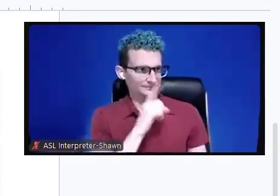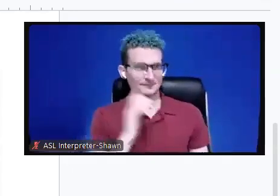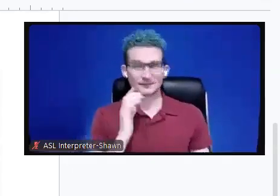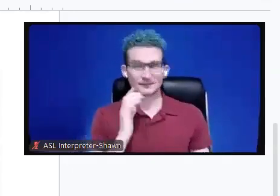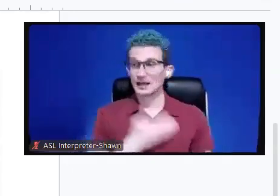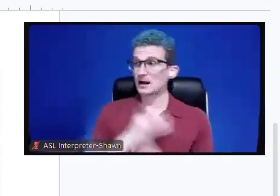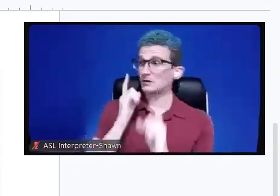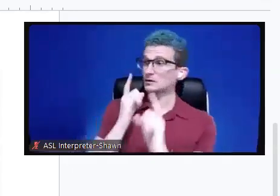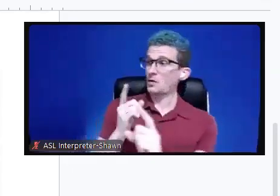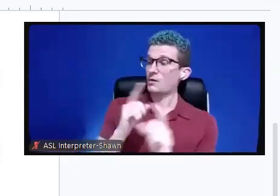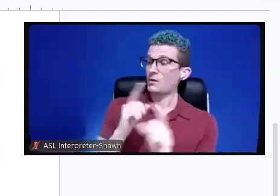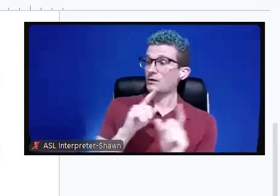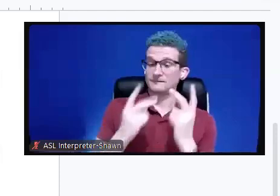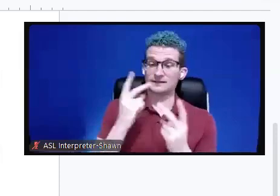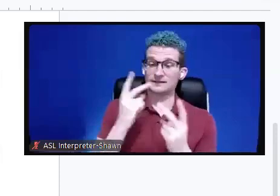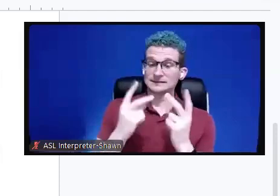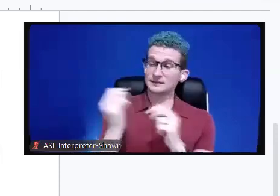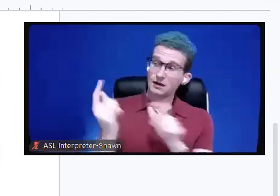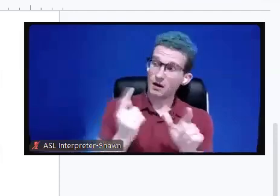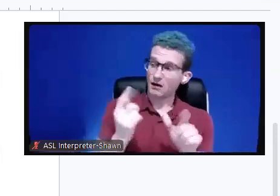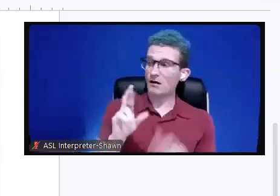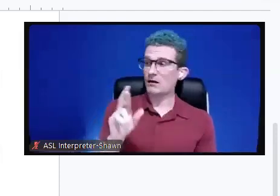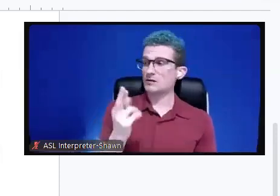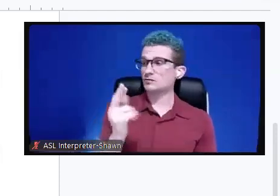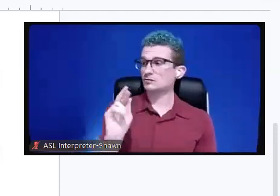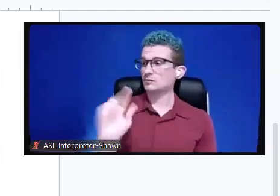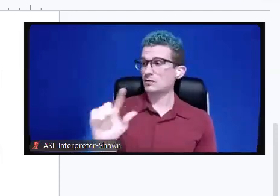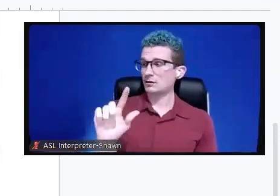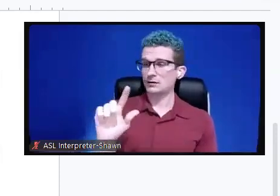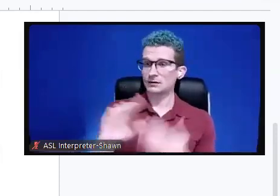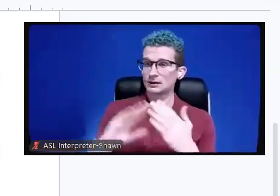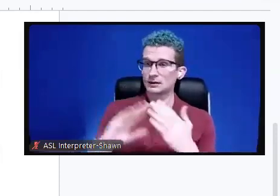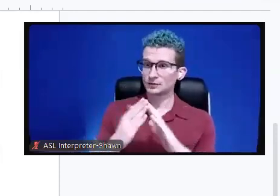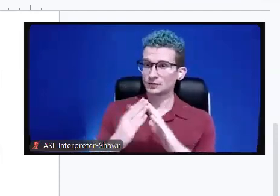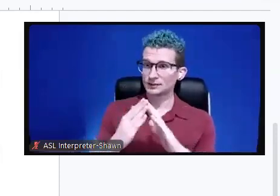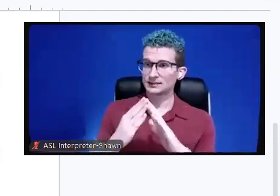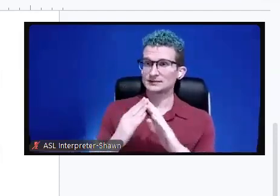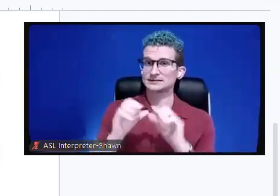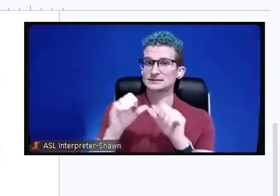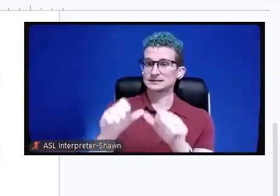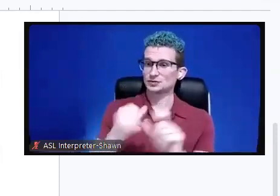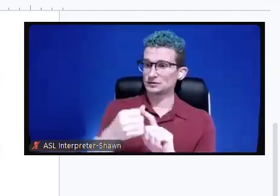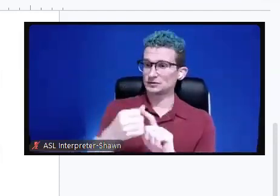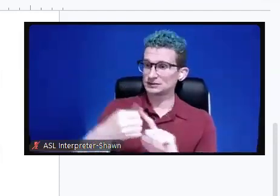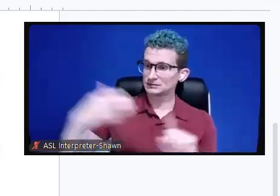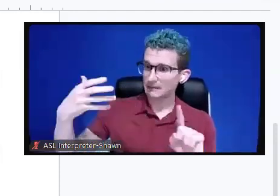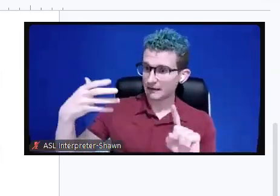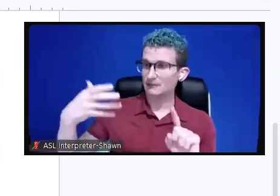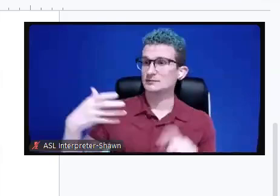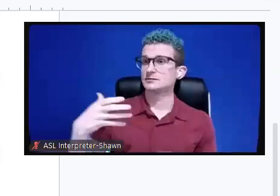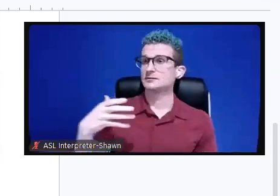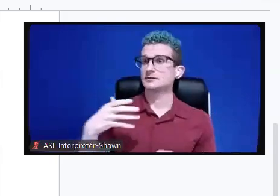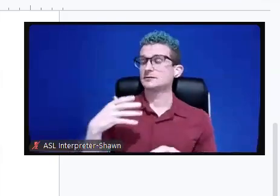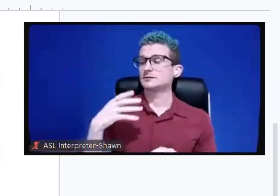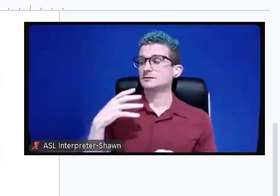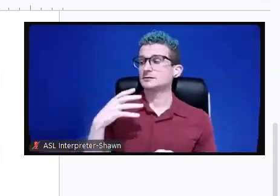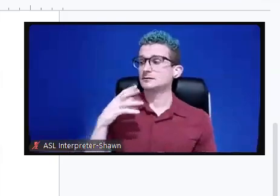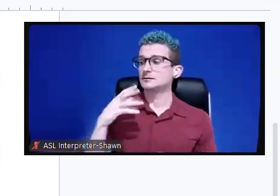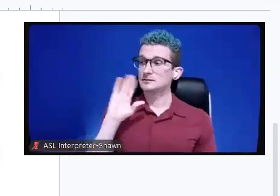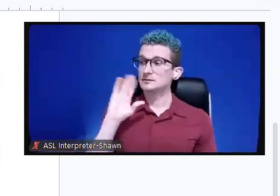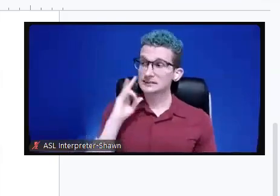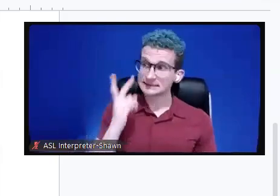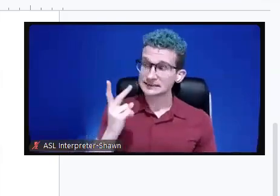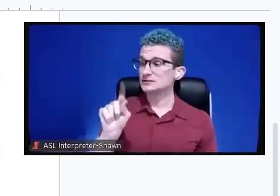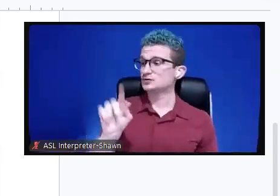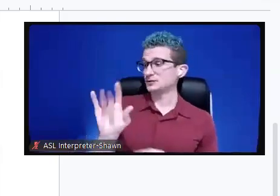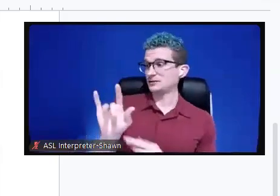rural communities and continue to expand. So as you'll see in 2025, you'll see all of the sessions, or